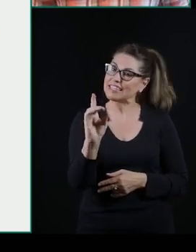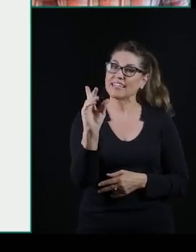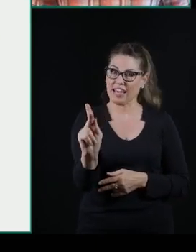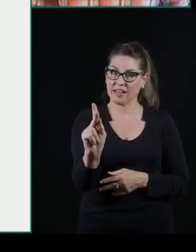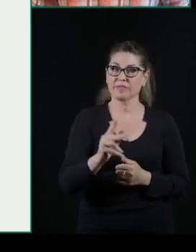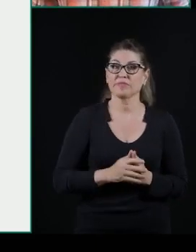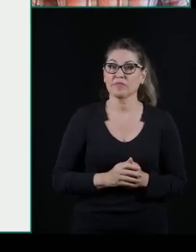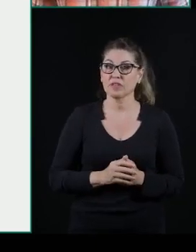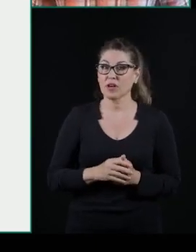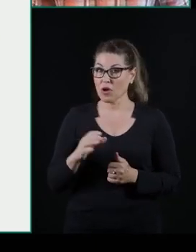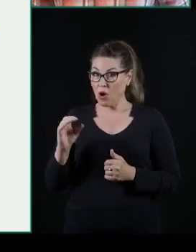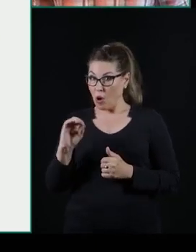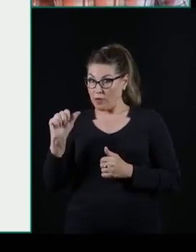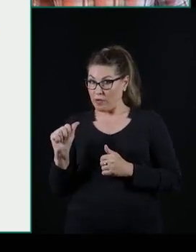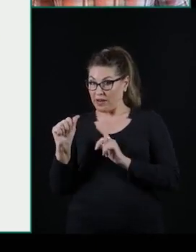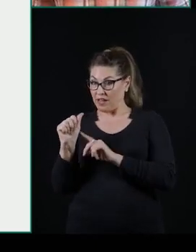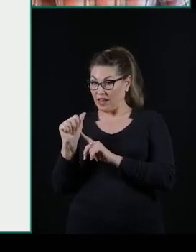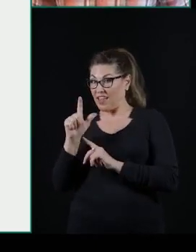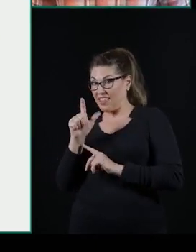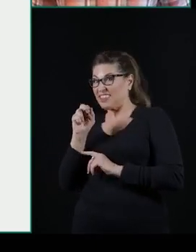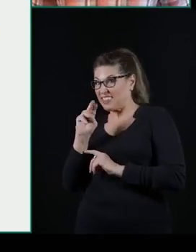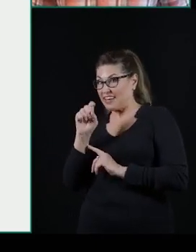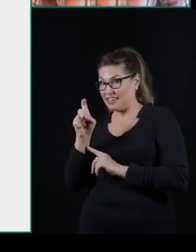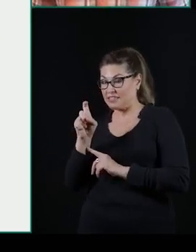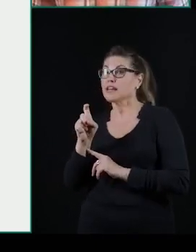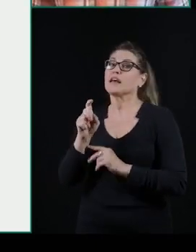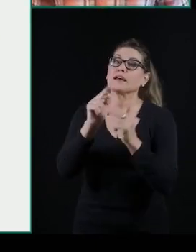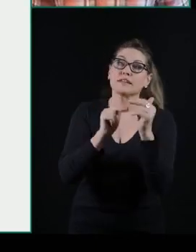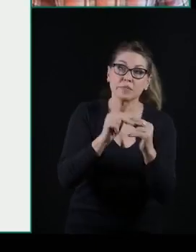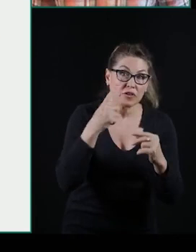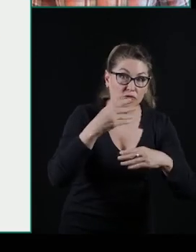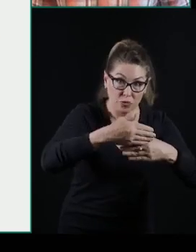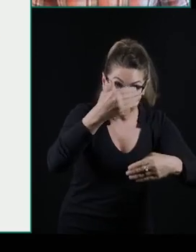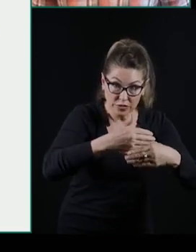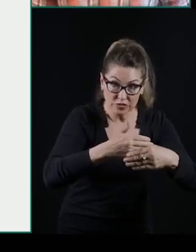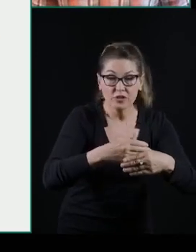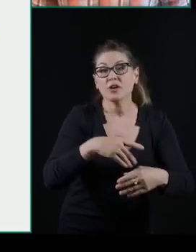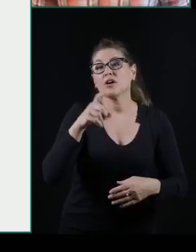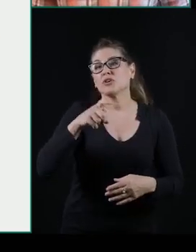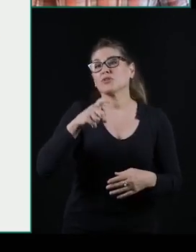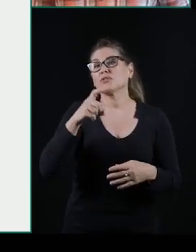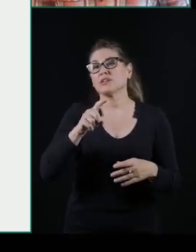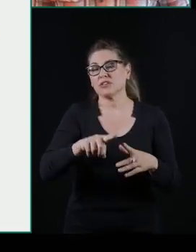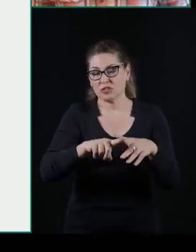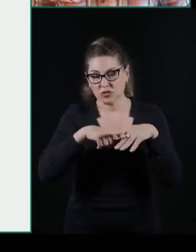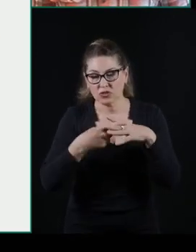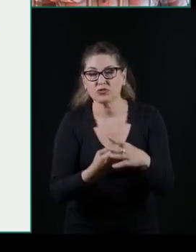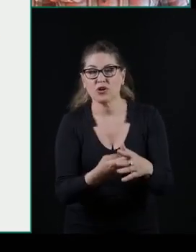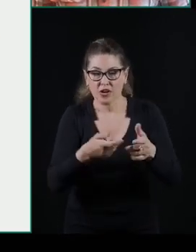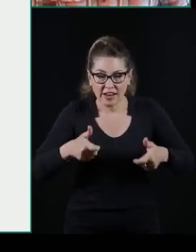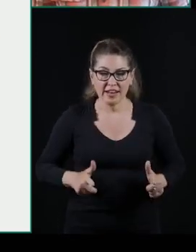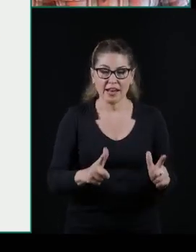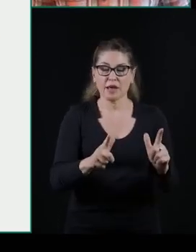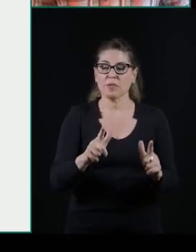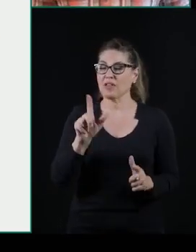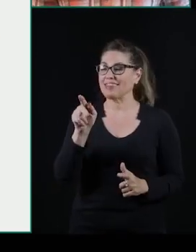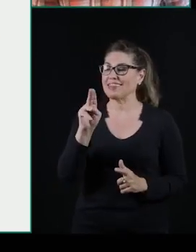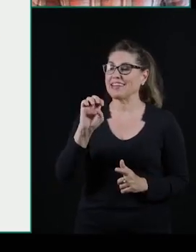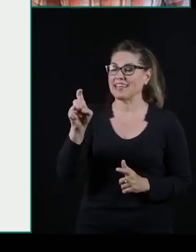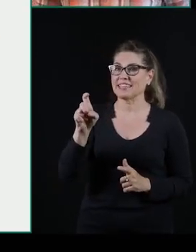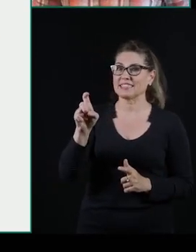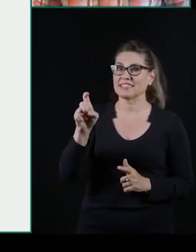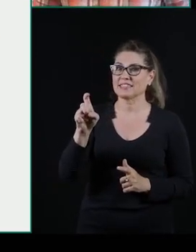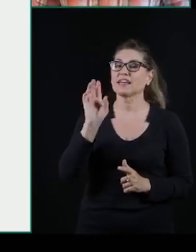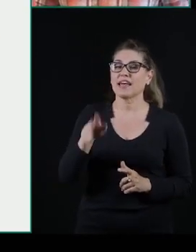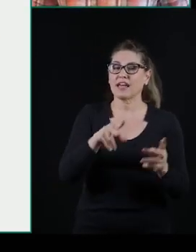Arena is a Linux game server. Therefore, to build it on the Windows platform, you need to enable the Windows subsystem for Linux and